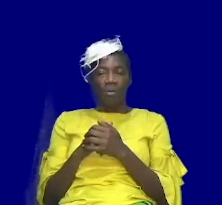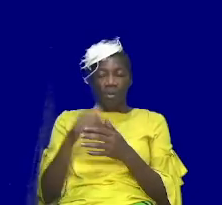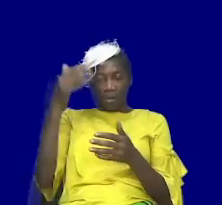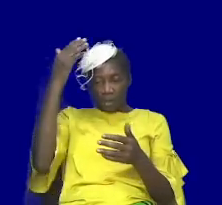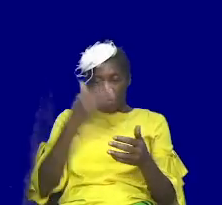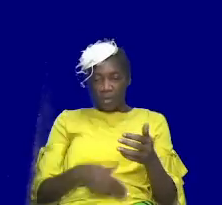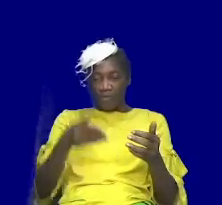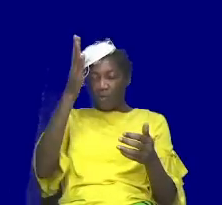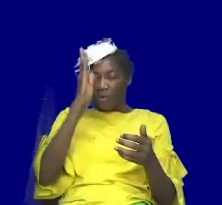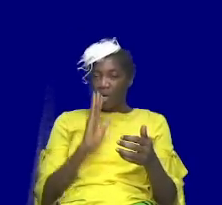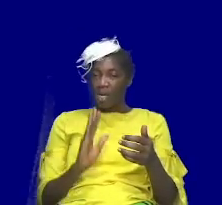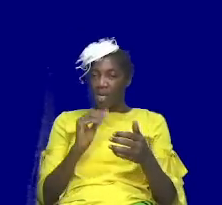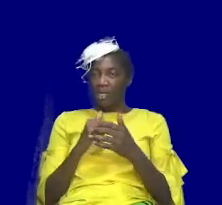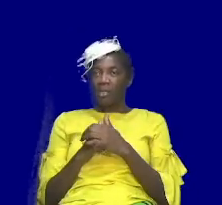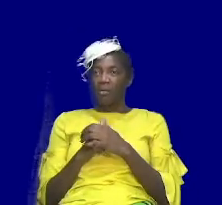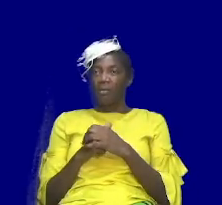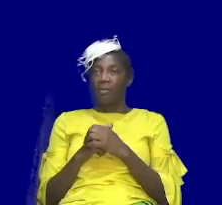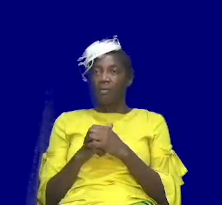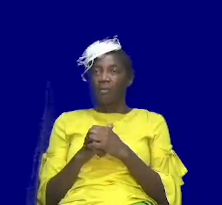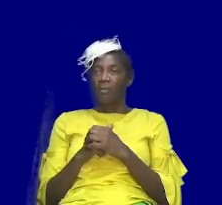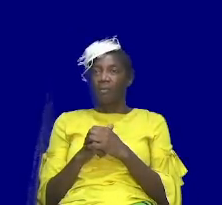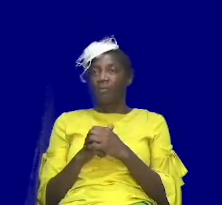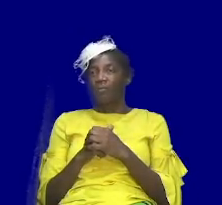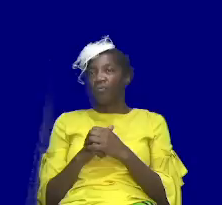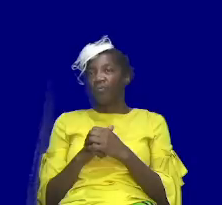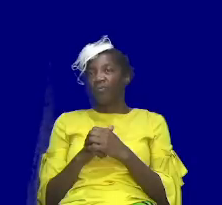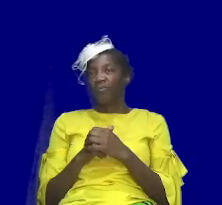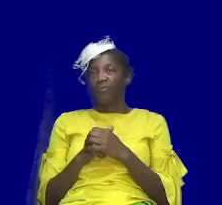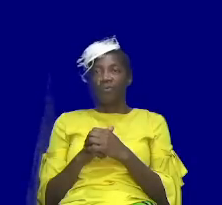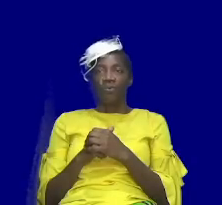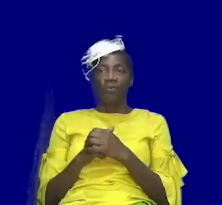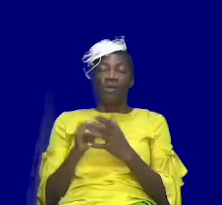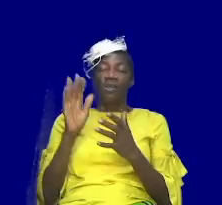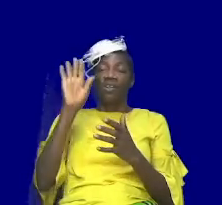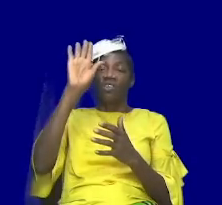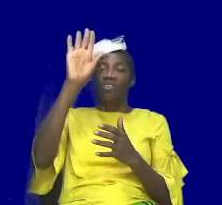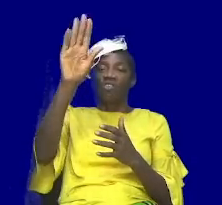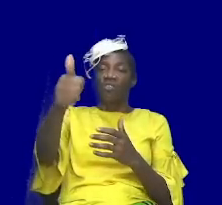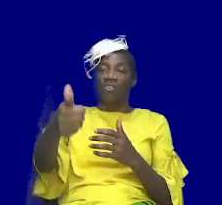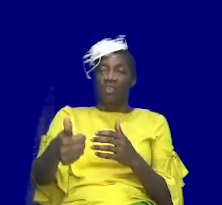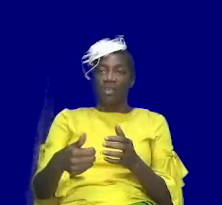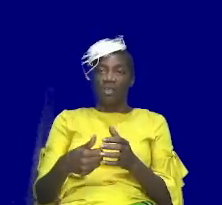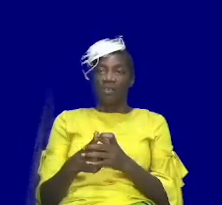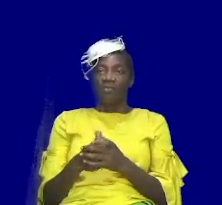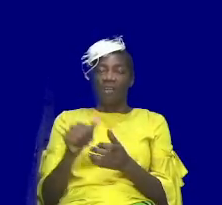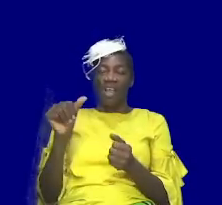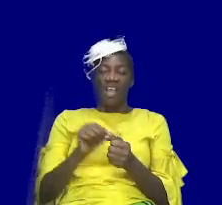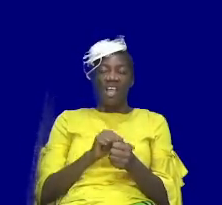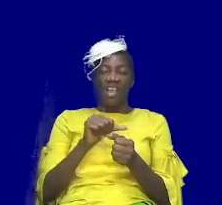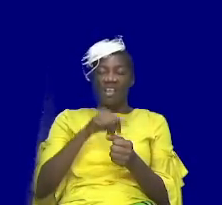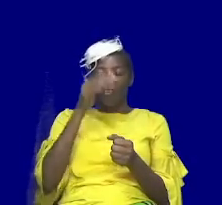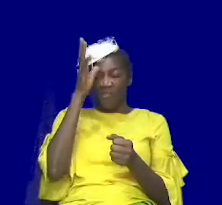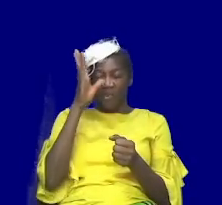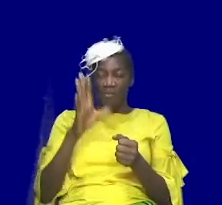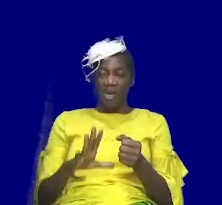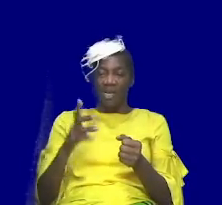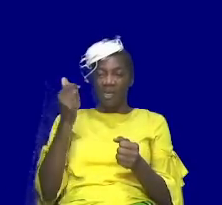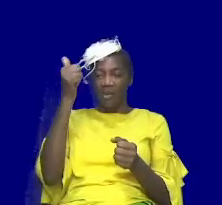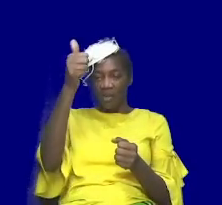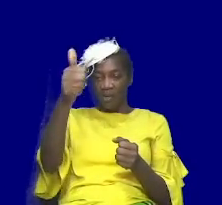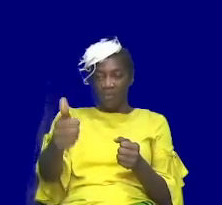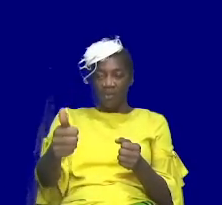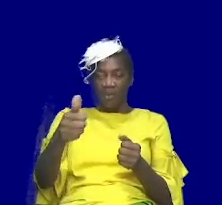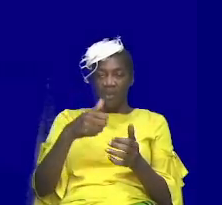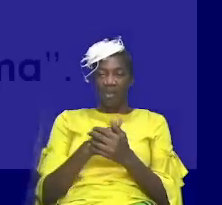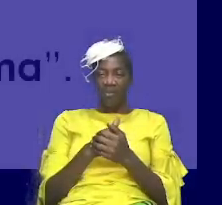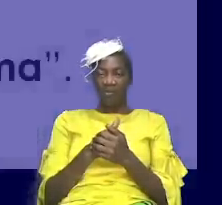before Almighty God for himself. Every man for himself. And